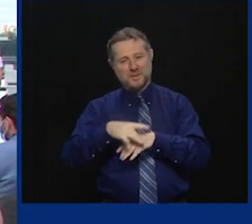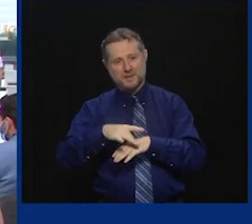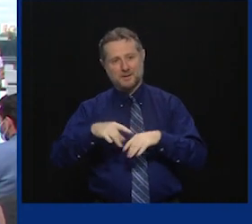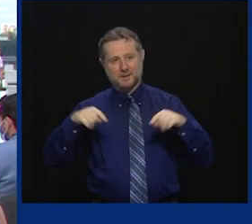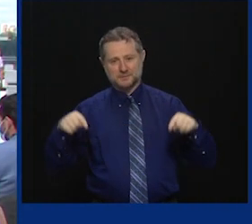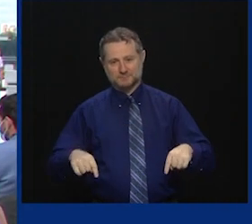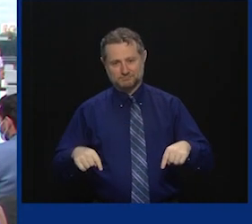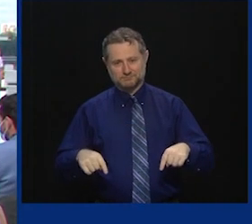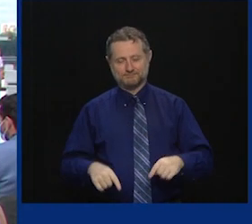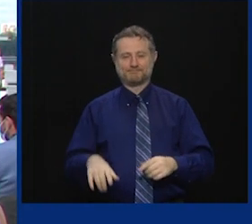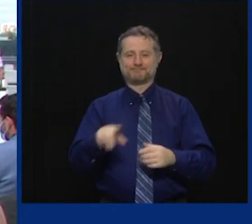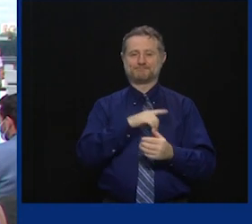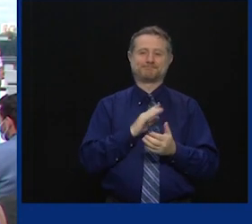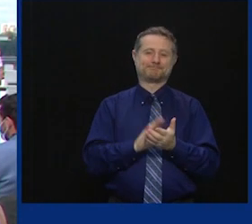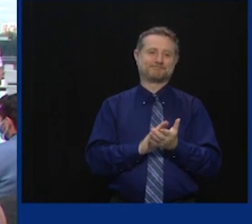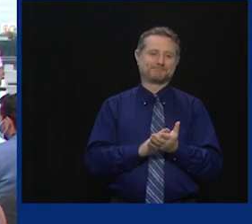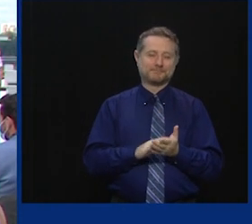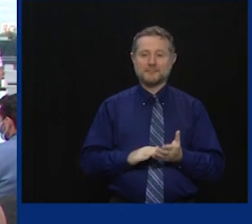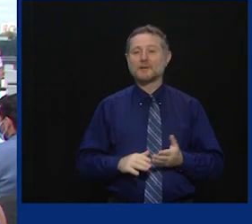small price to pay.